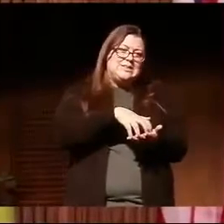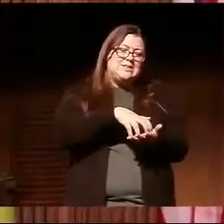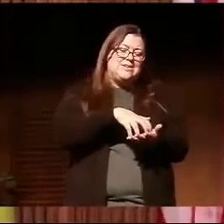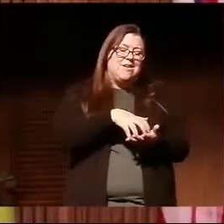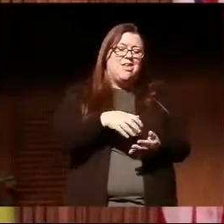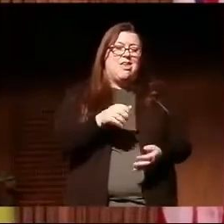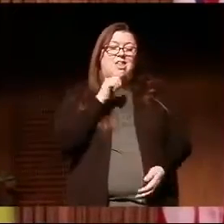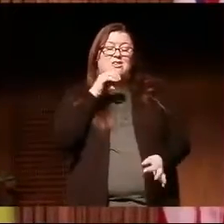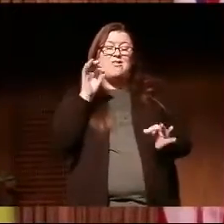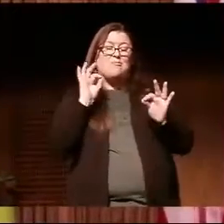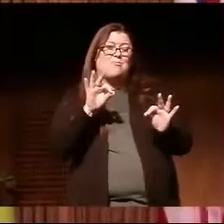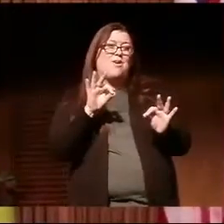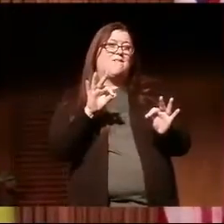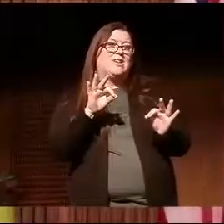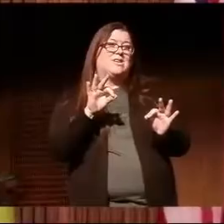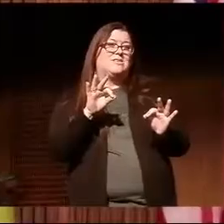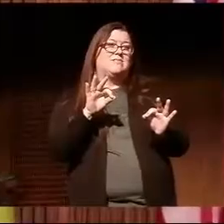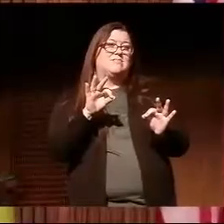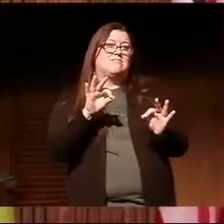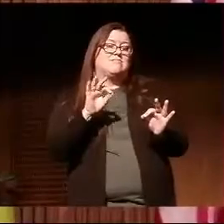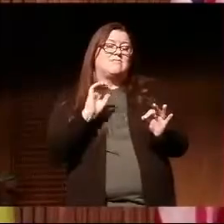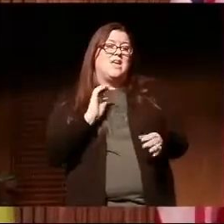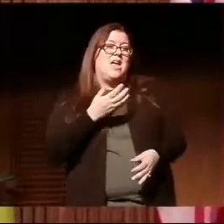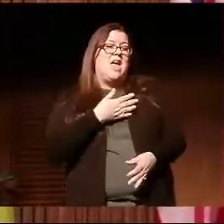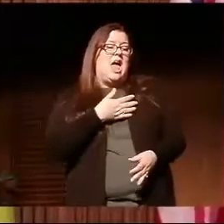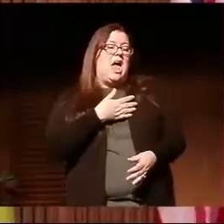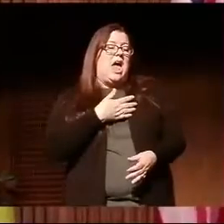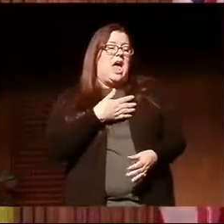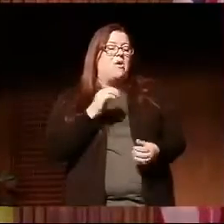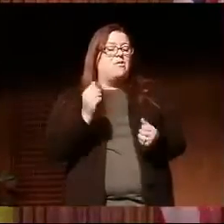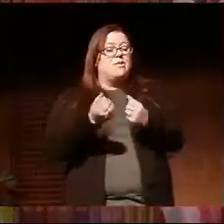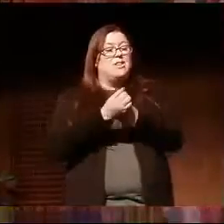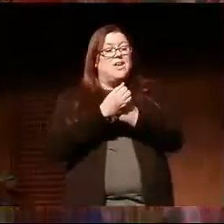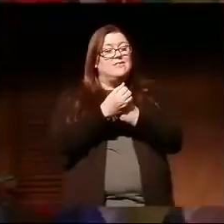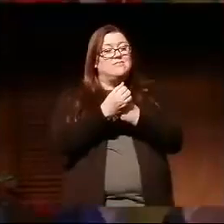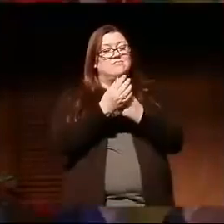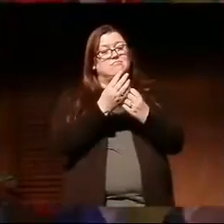They're imperfect. Our love wanes.